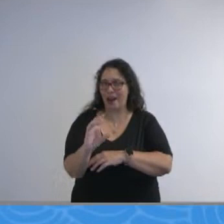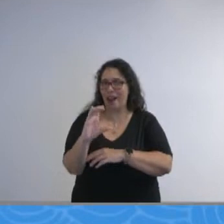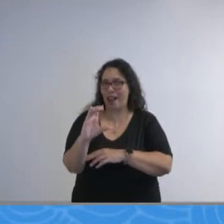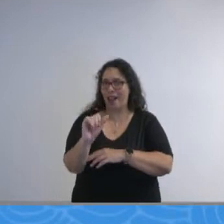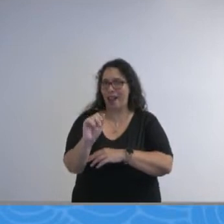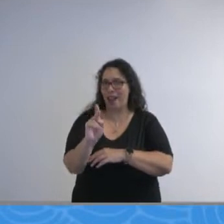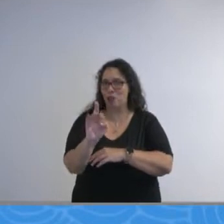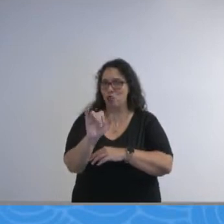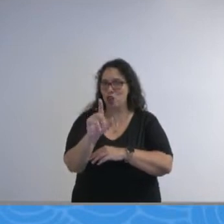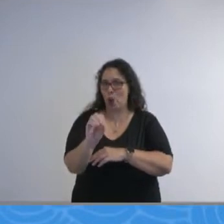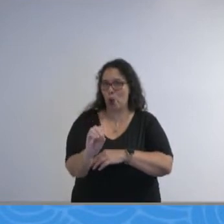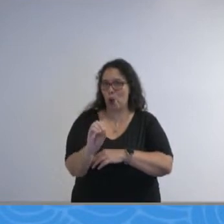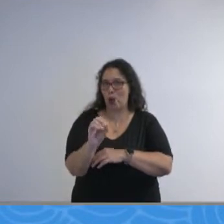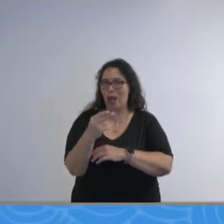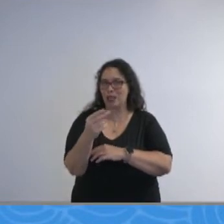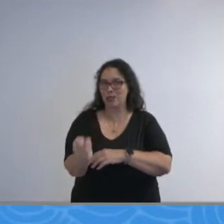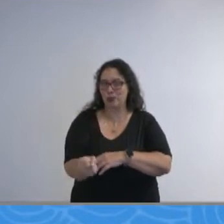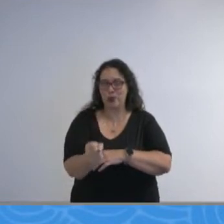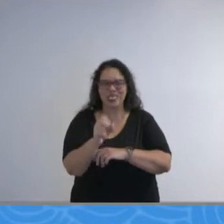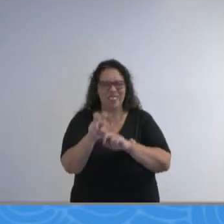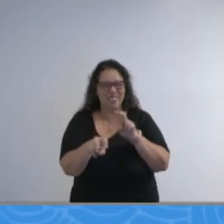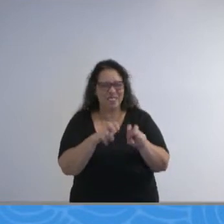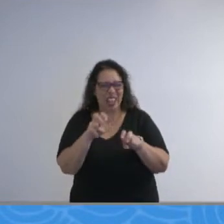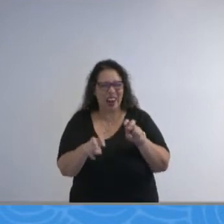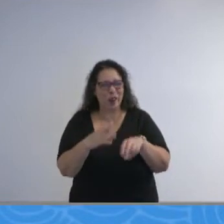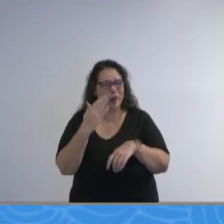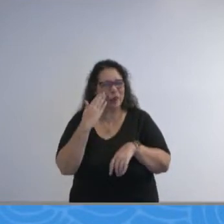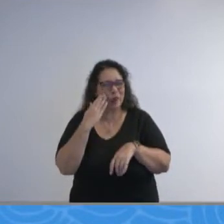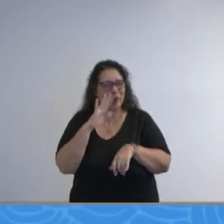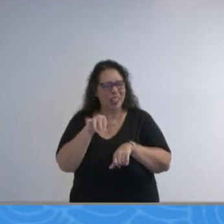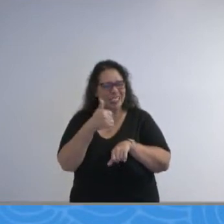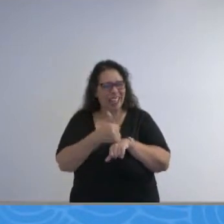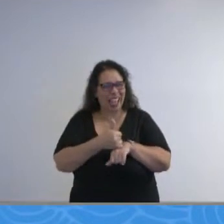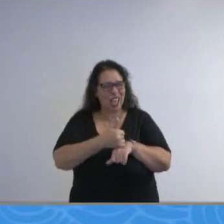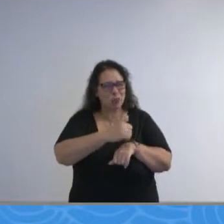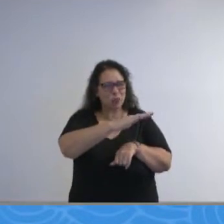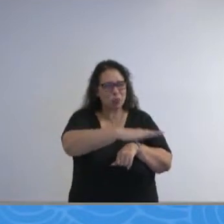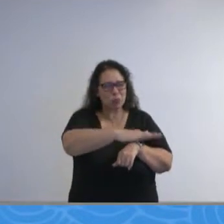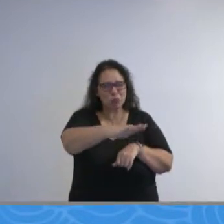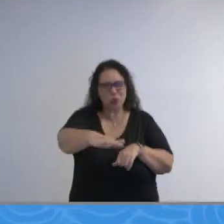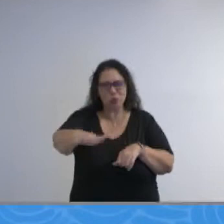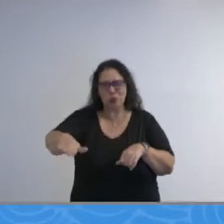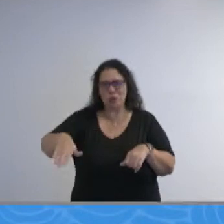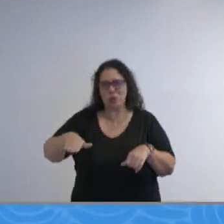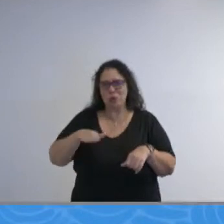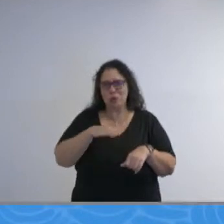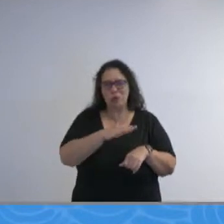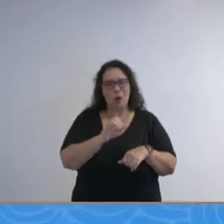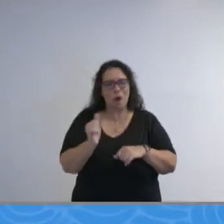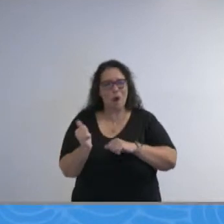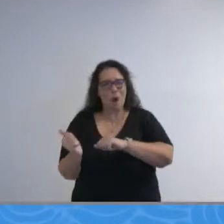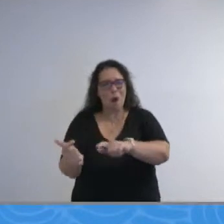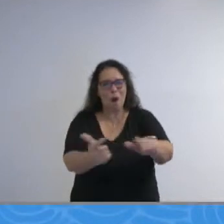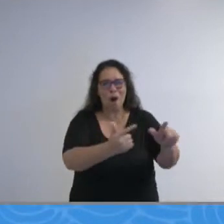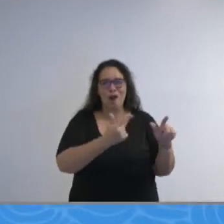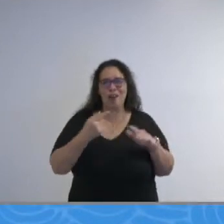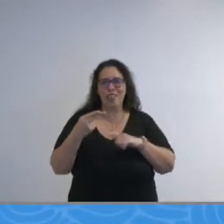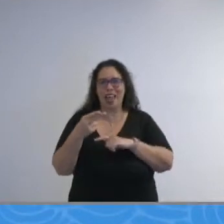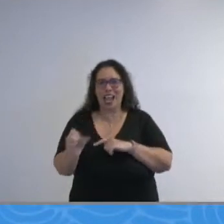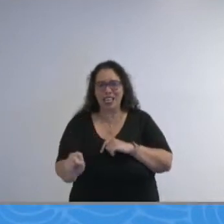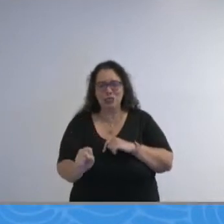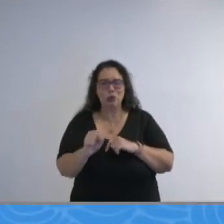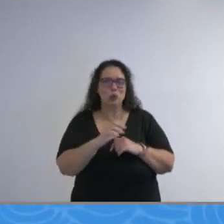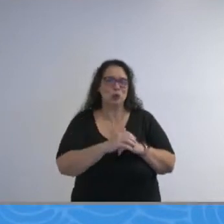High School, there's a fair where all of the high schools have booths, and they have the administrators and they have teachers and they have